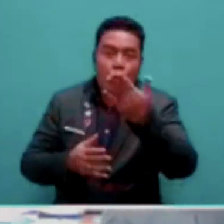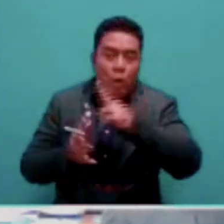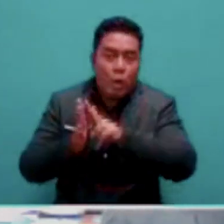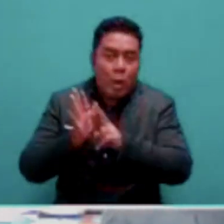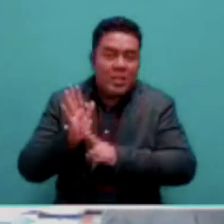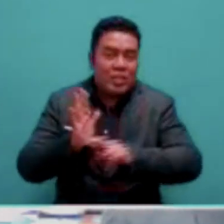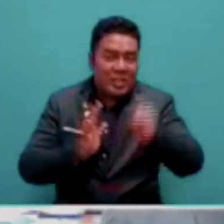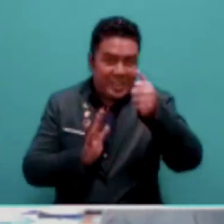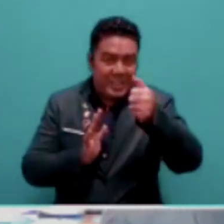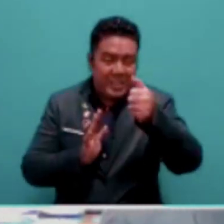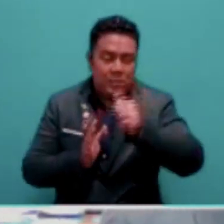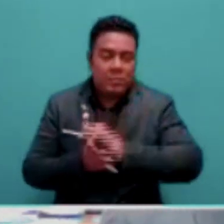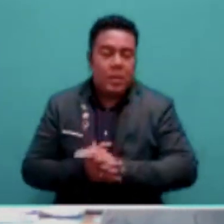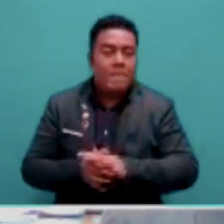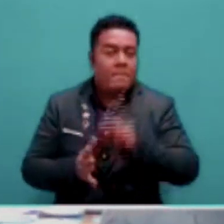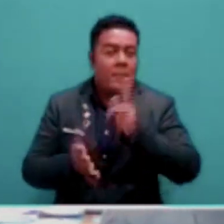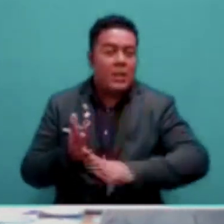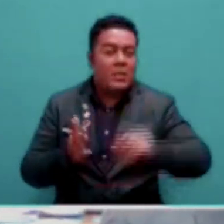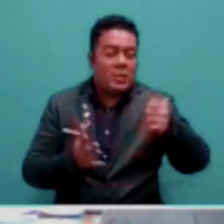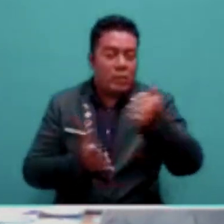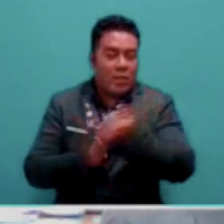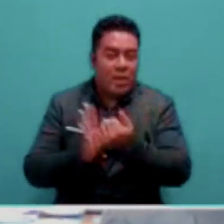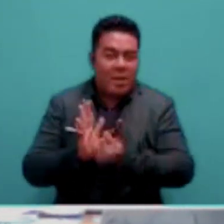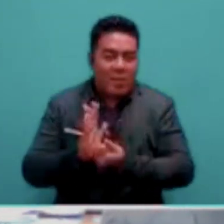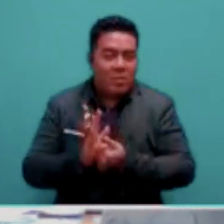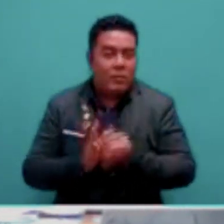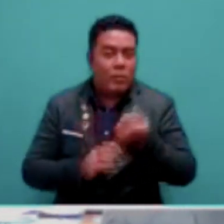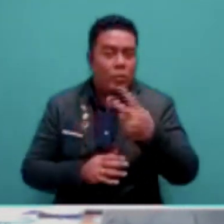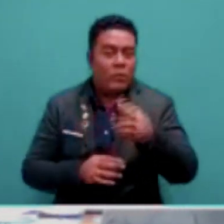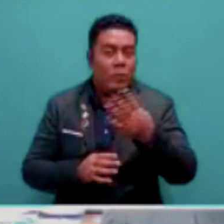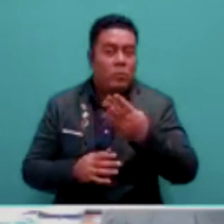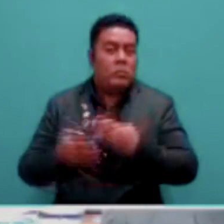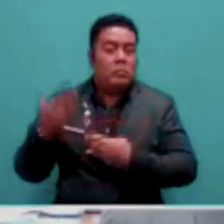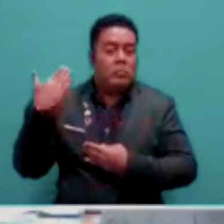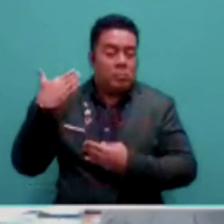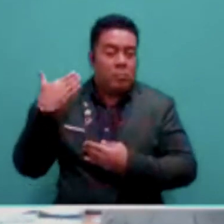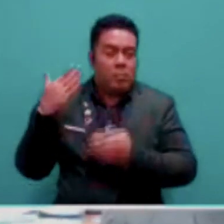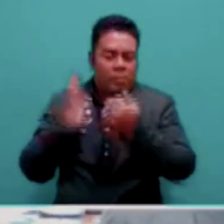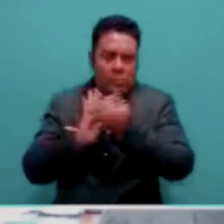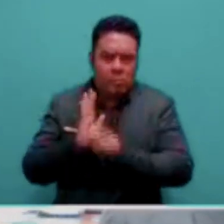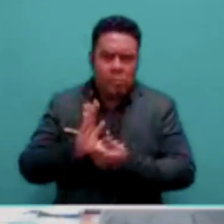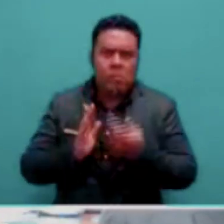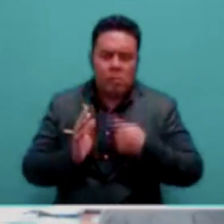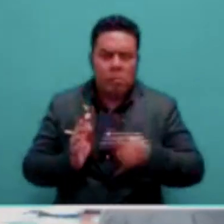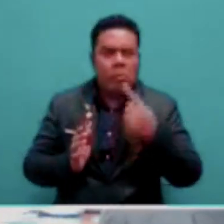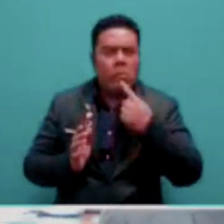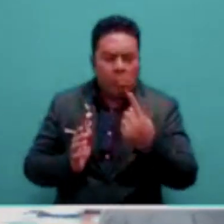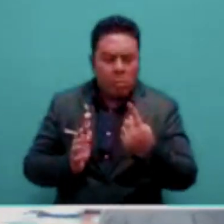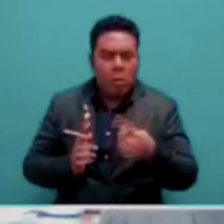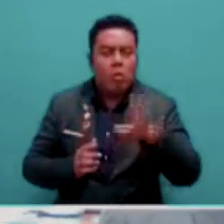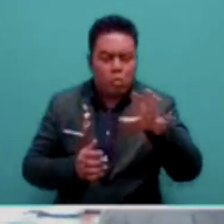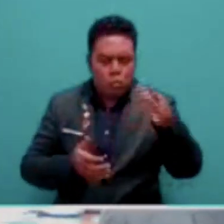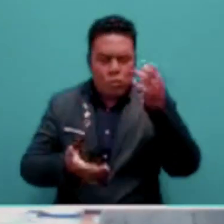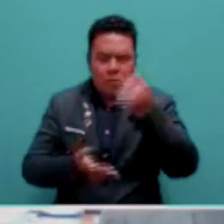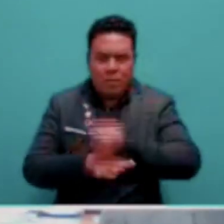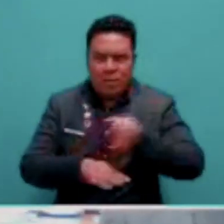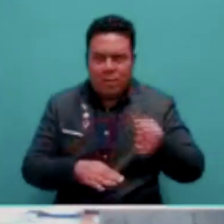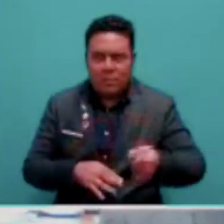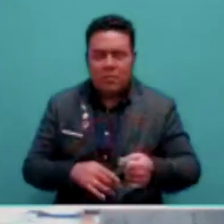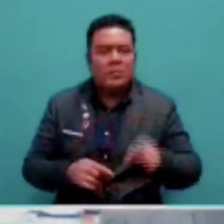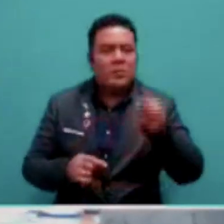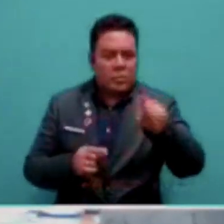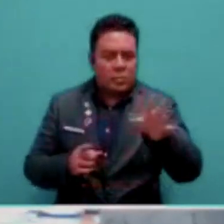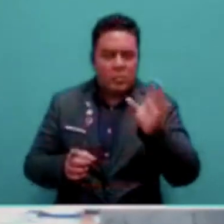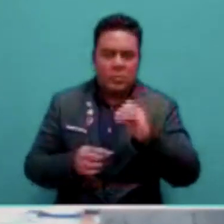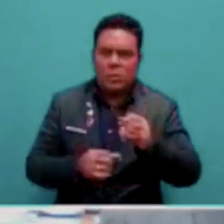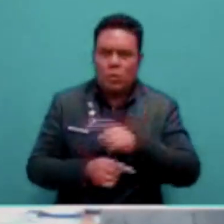6, Part 6 of the Act, Mr. Speaker, sir. As I've said, you are the government, you call the shots, it's your